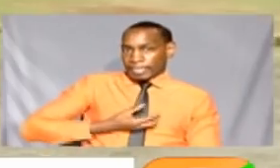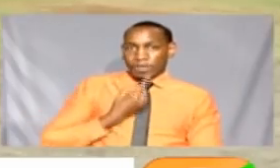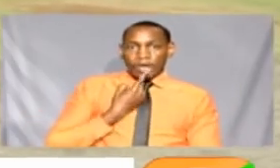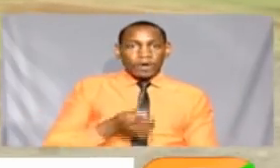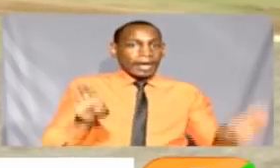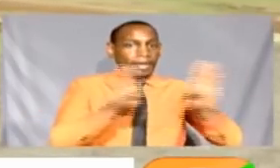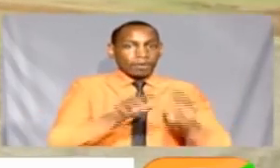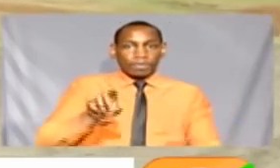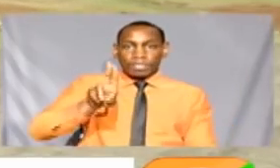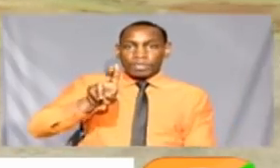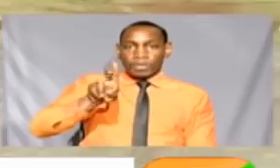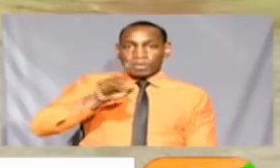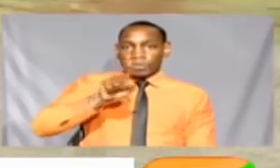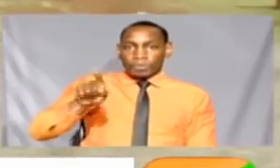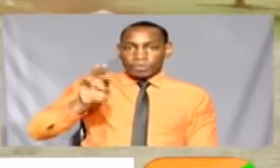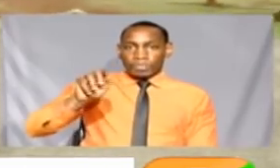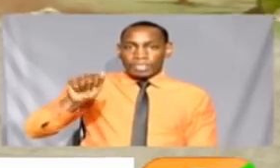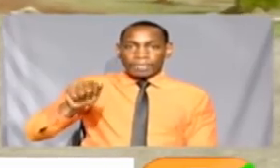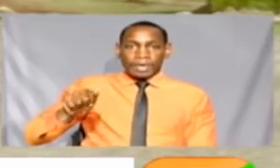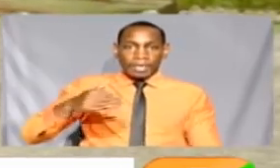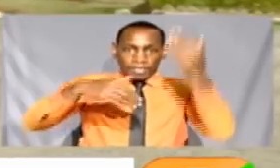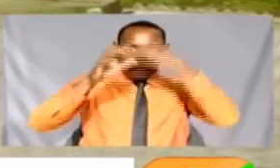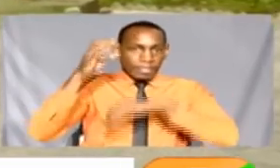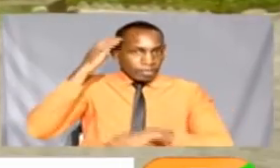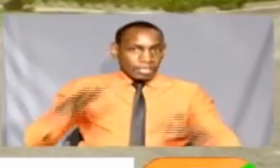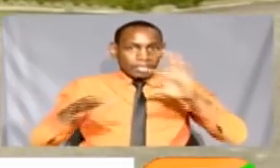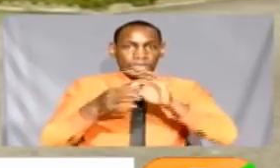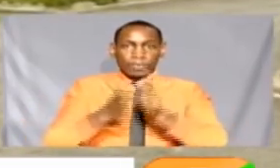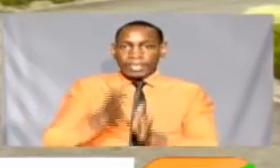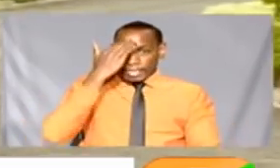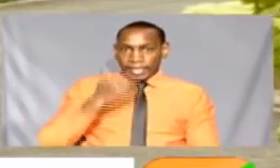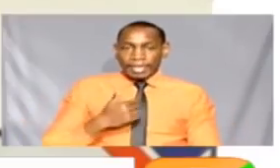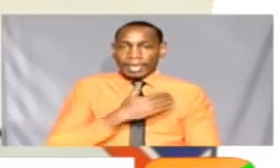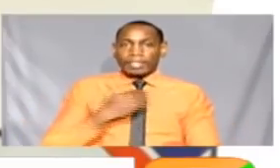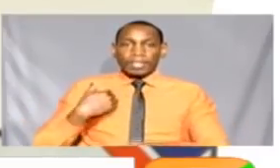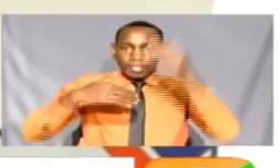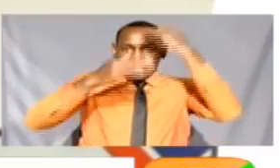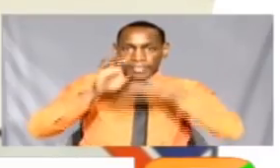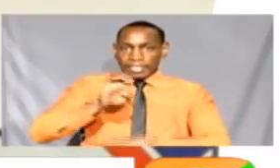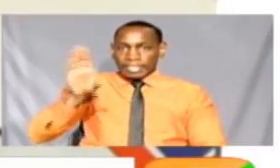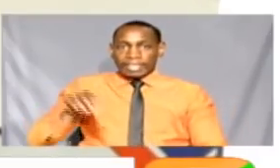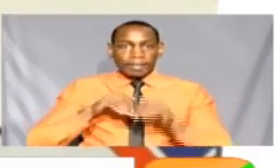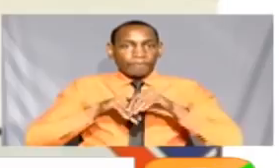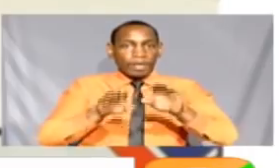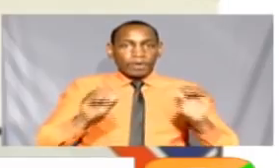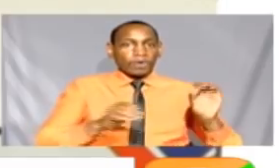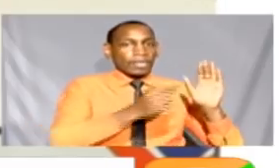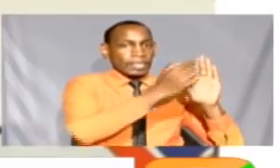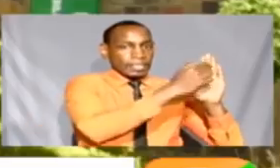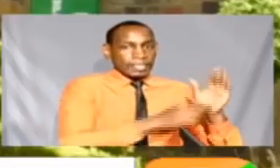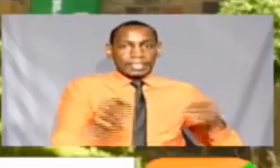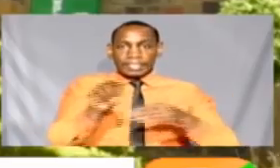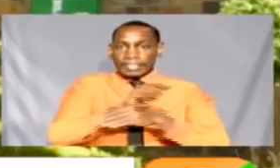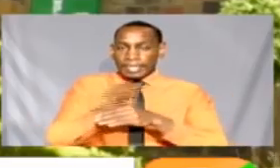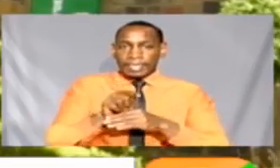the closure of the Uzima University College, a constituent college of Catholic University of East Africa, for not complying with the minimum requirements for training